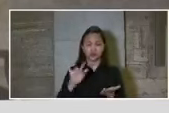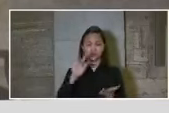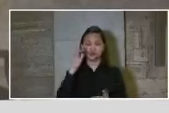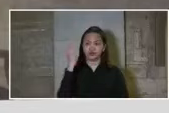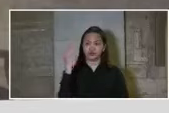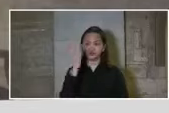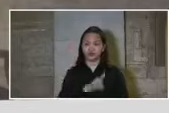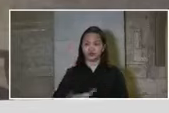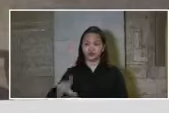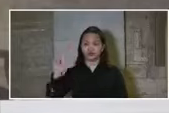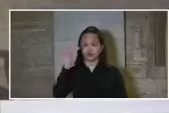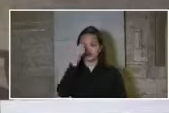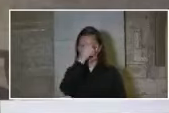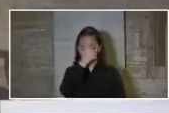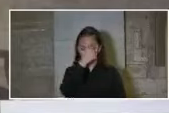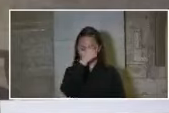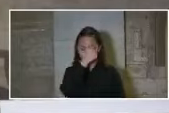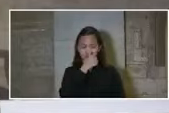you, O Lord.